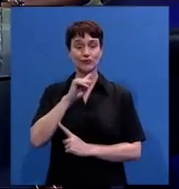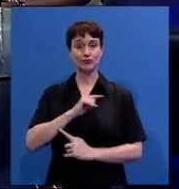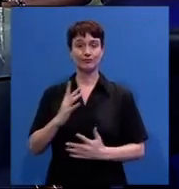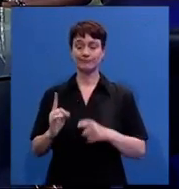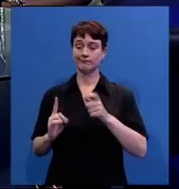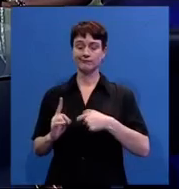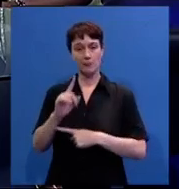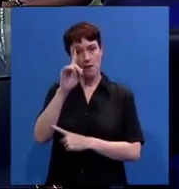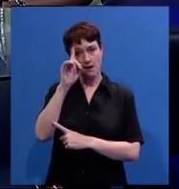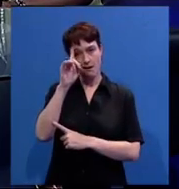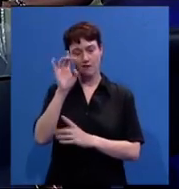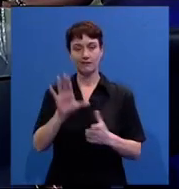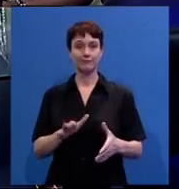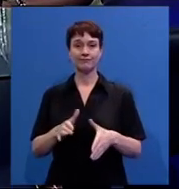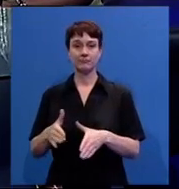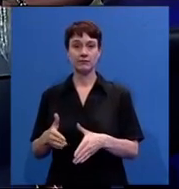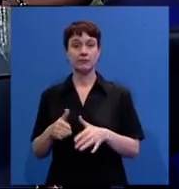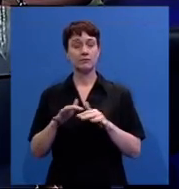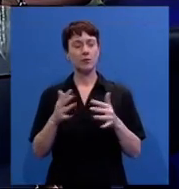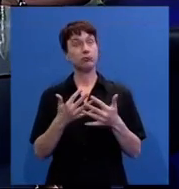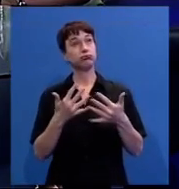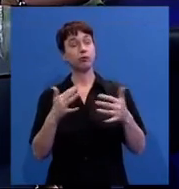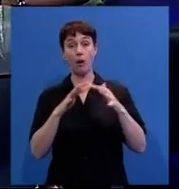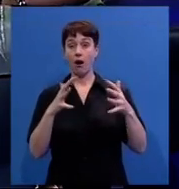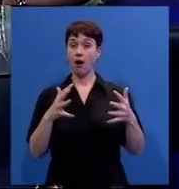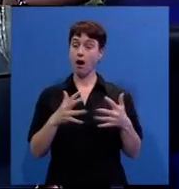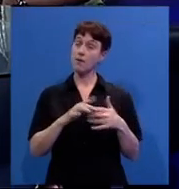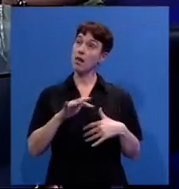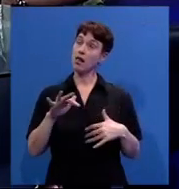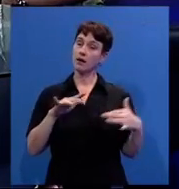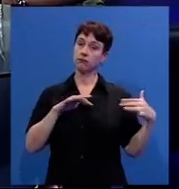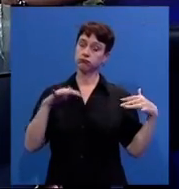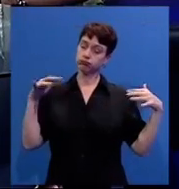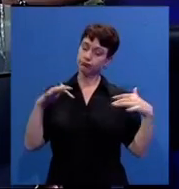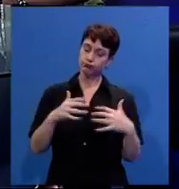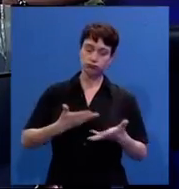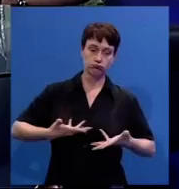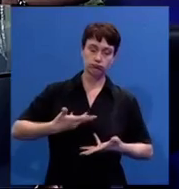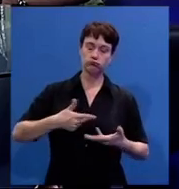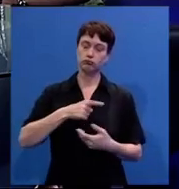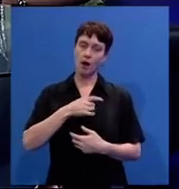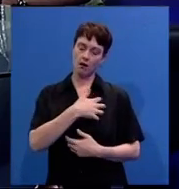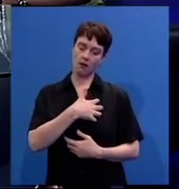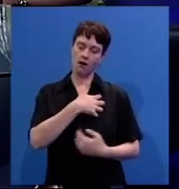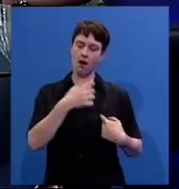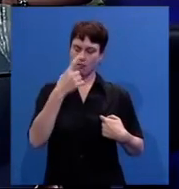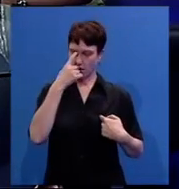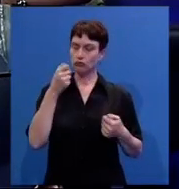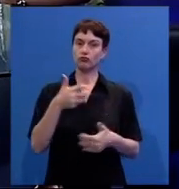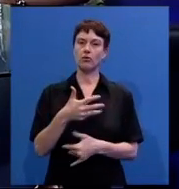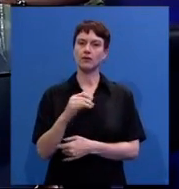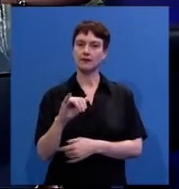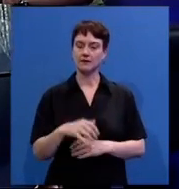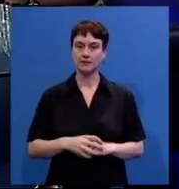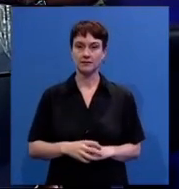died. Millions across the world are gathering to mourn his passing while still reeling in shock over the news. During